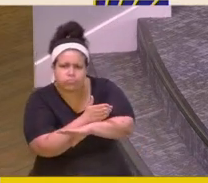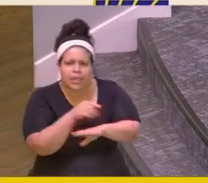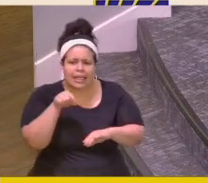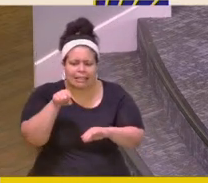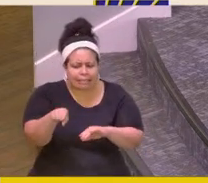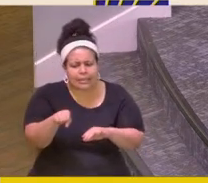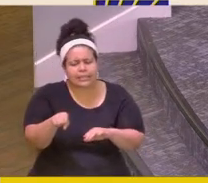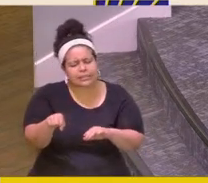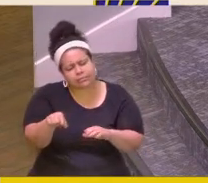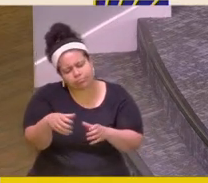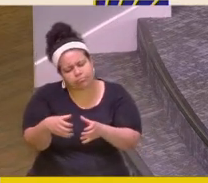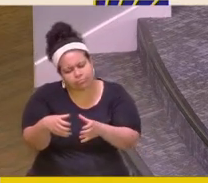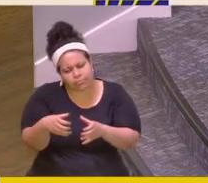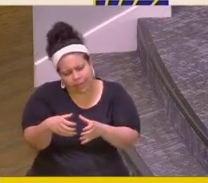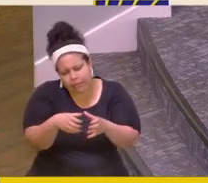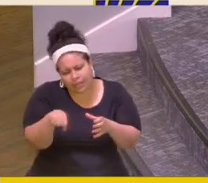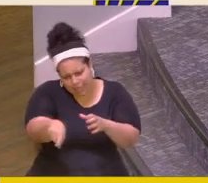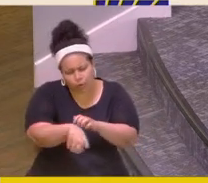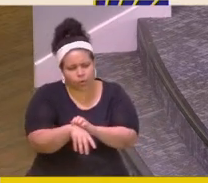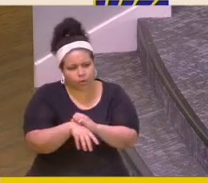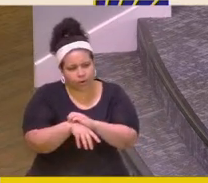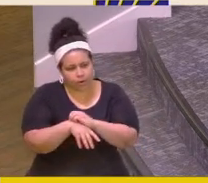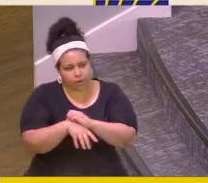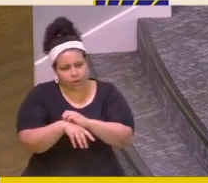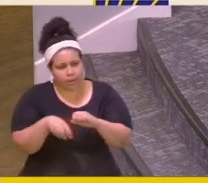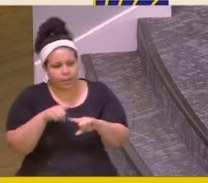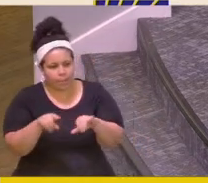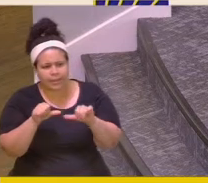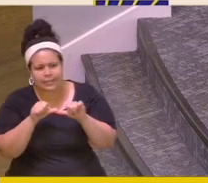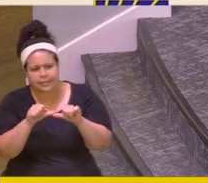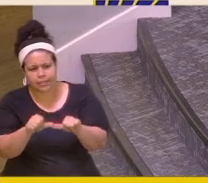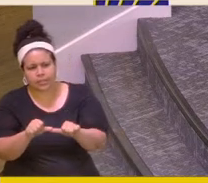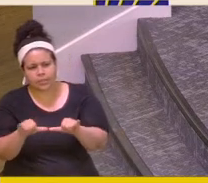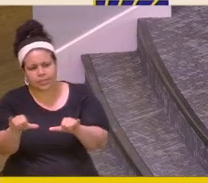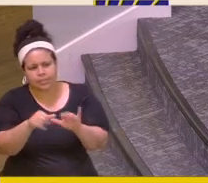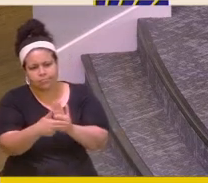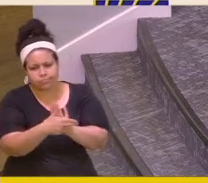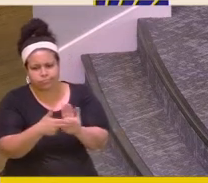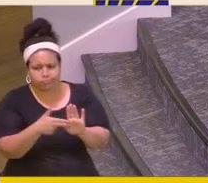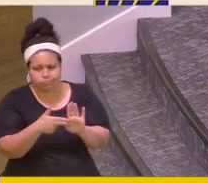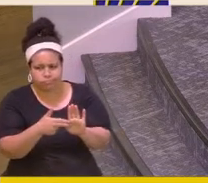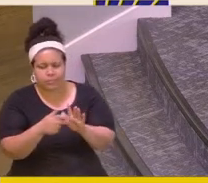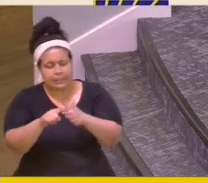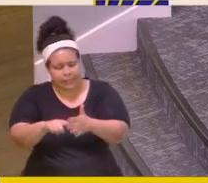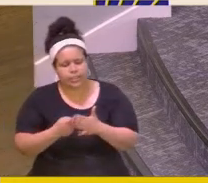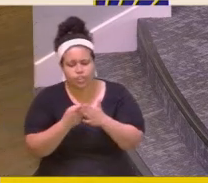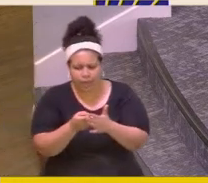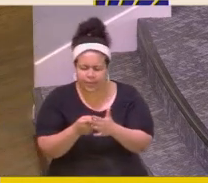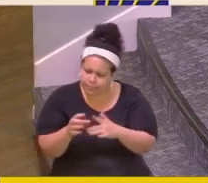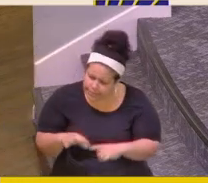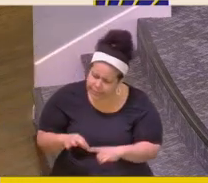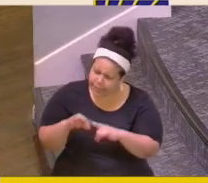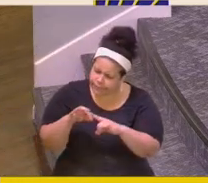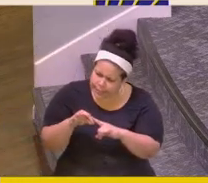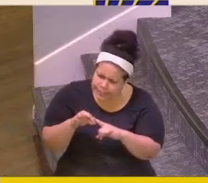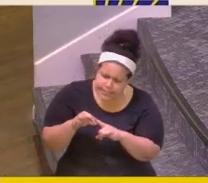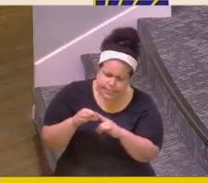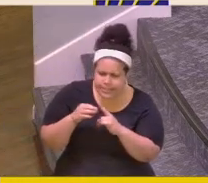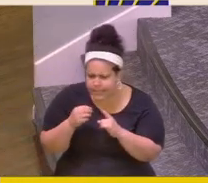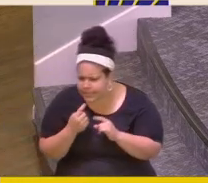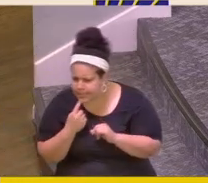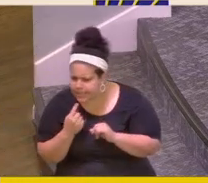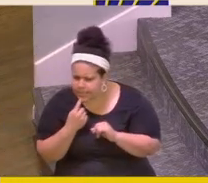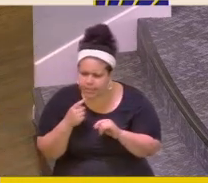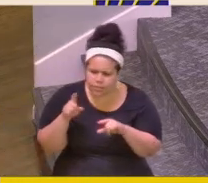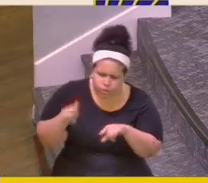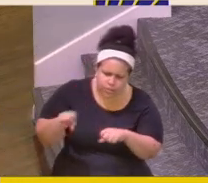but continued to hold us in the status of initiating, specifically indicating that the board should continue to work